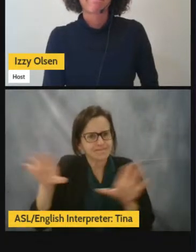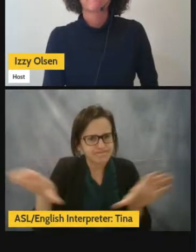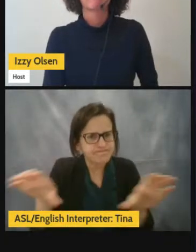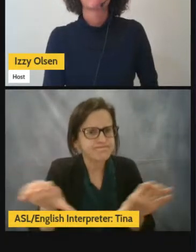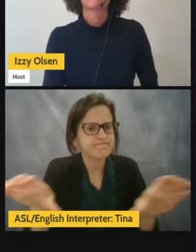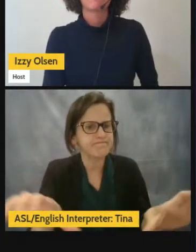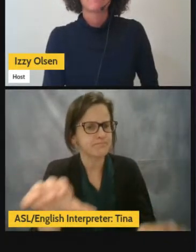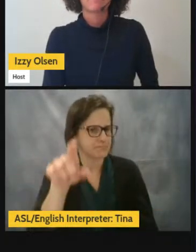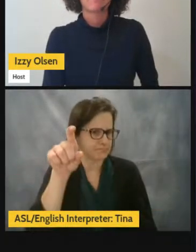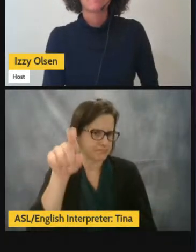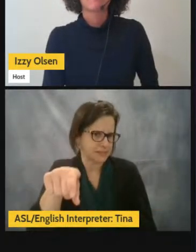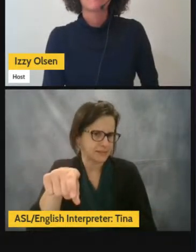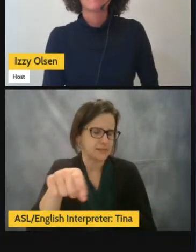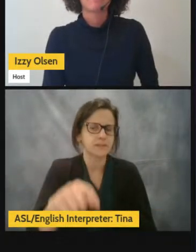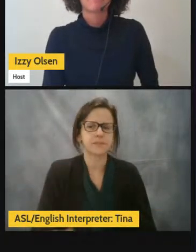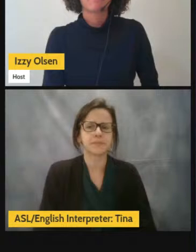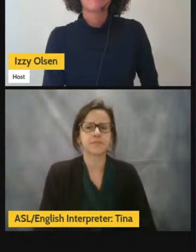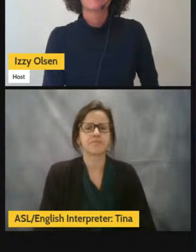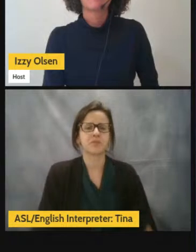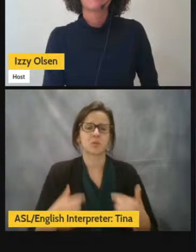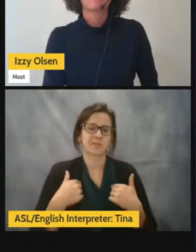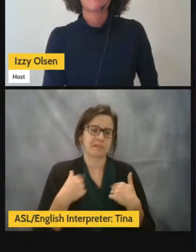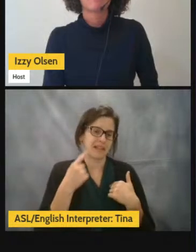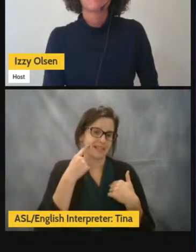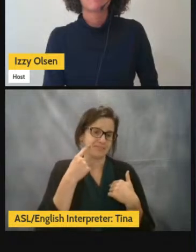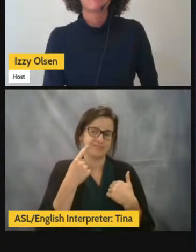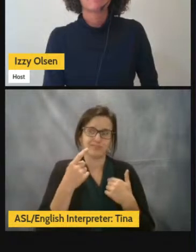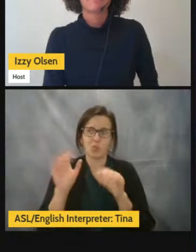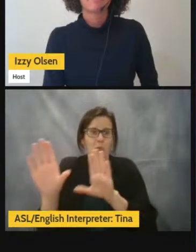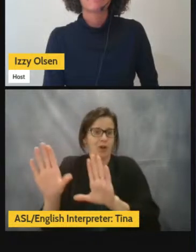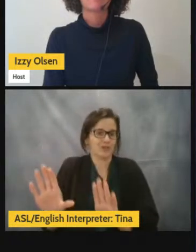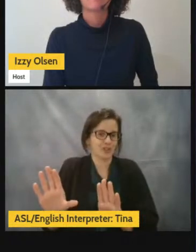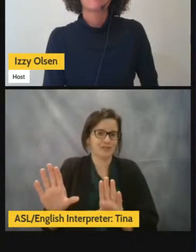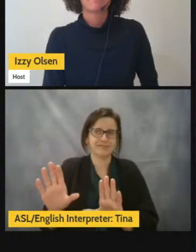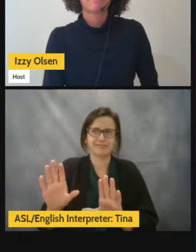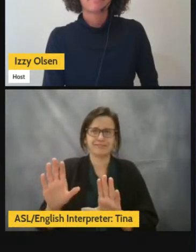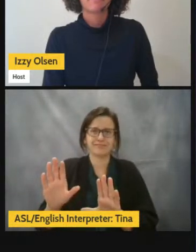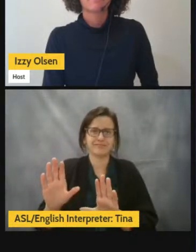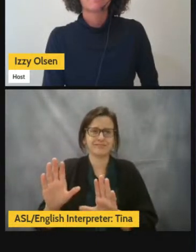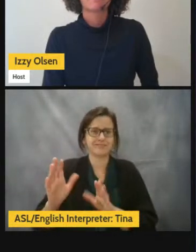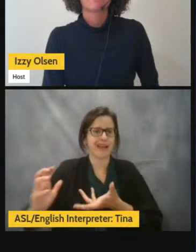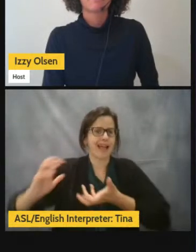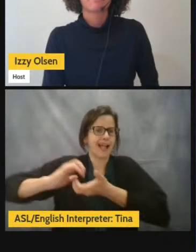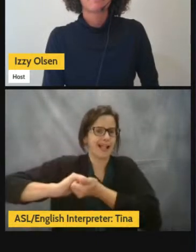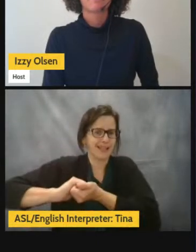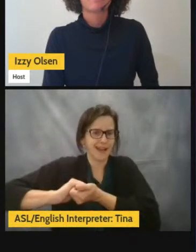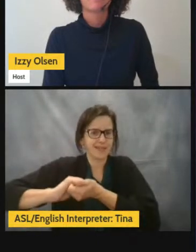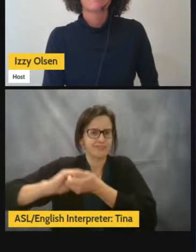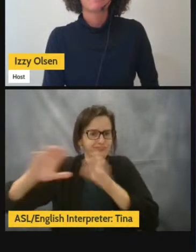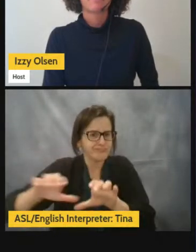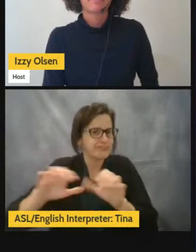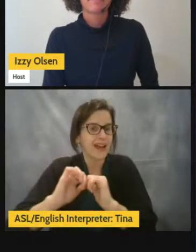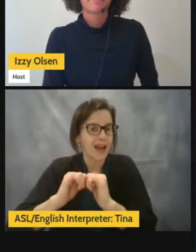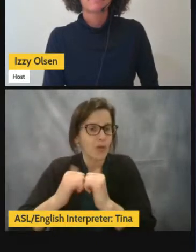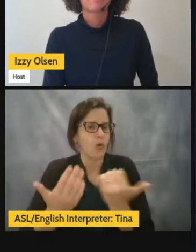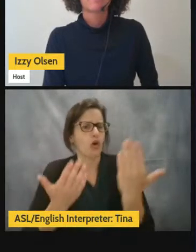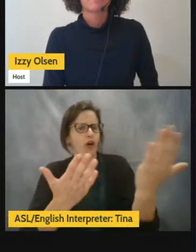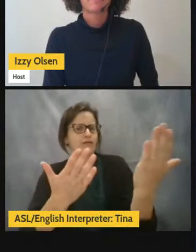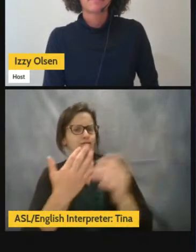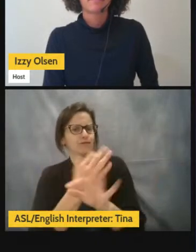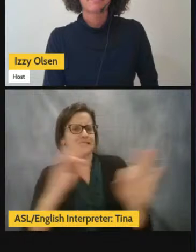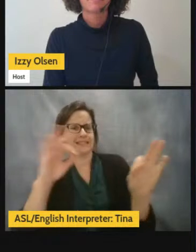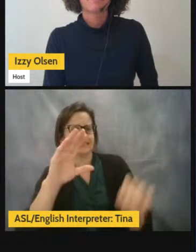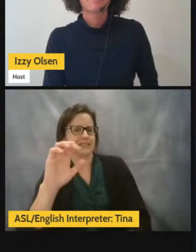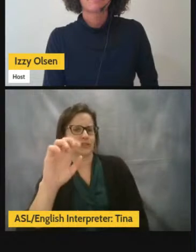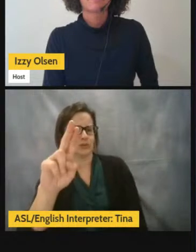so I think that's a really great gesture of allyship to offer these CEUs for free about this topic, because